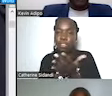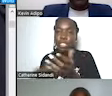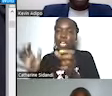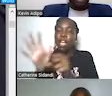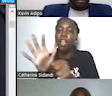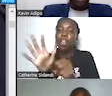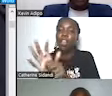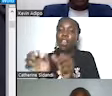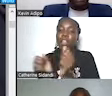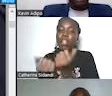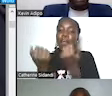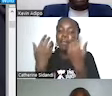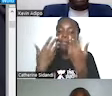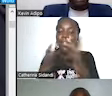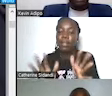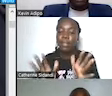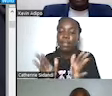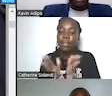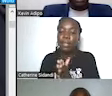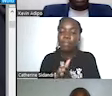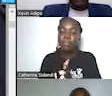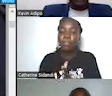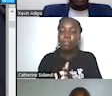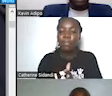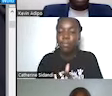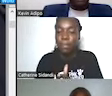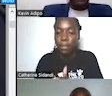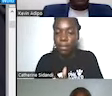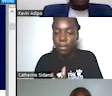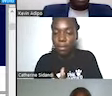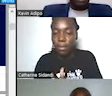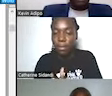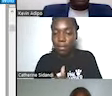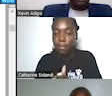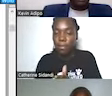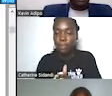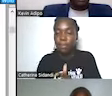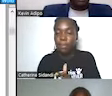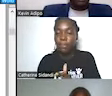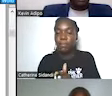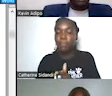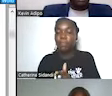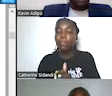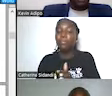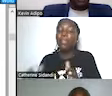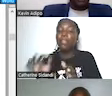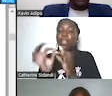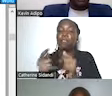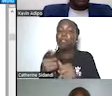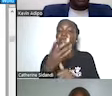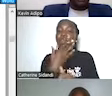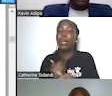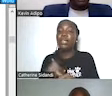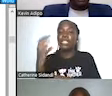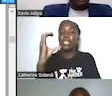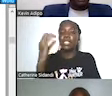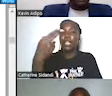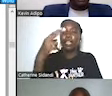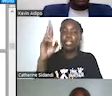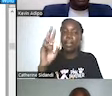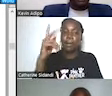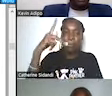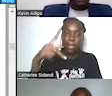4th floor, along Haile Selassie Avenue. If you're looking to take on your CHRP courses or